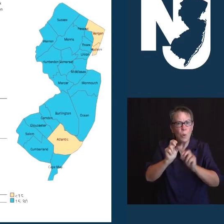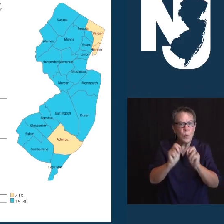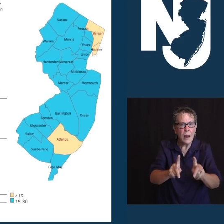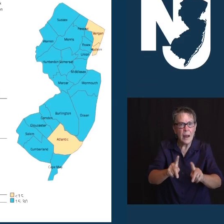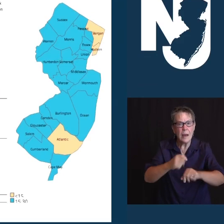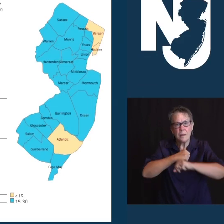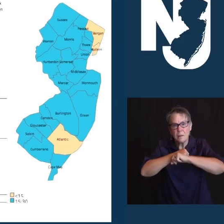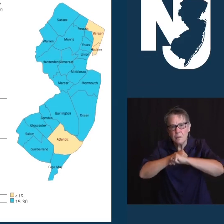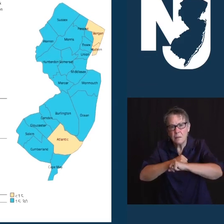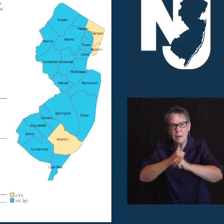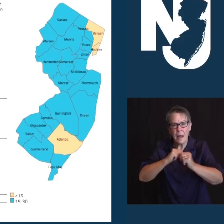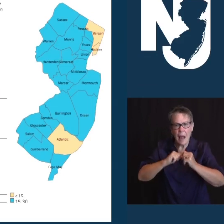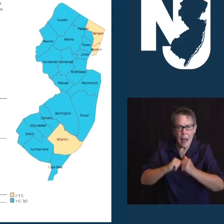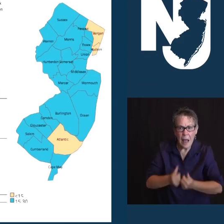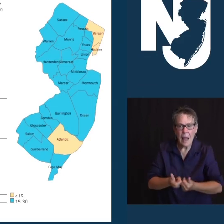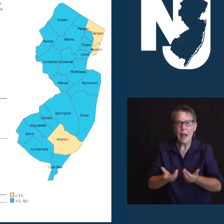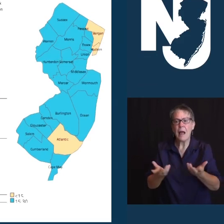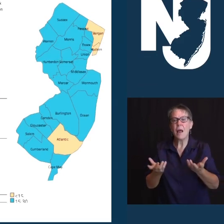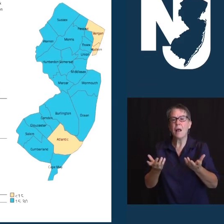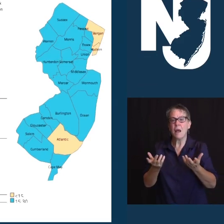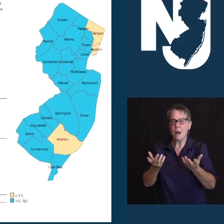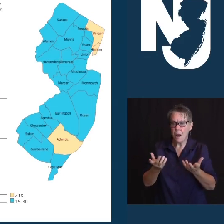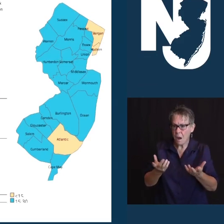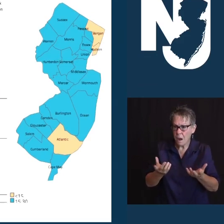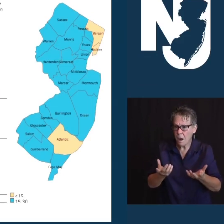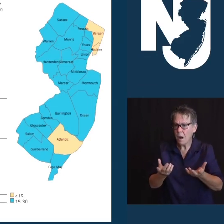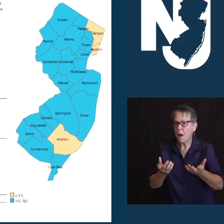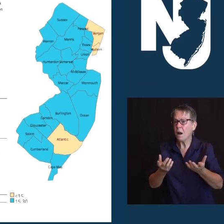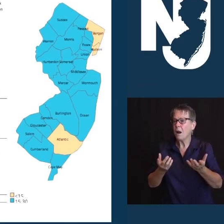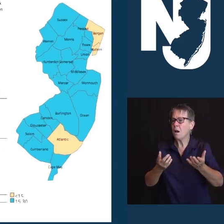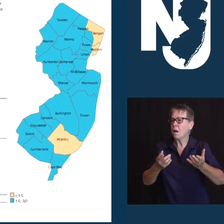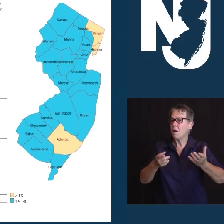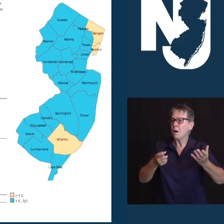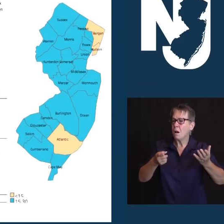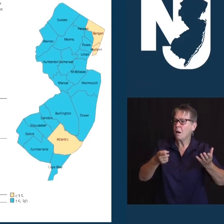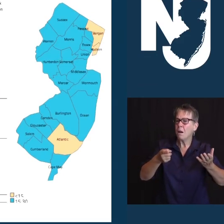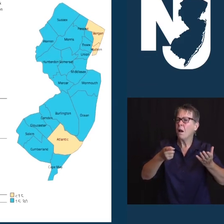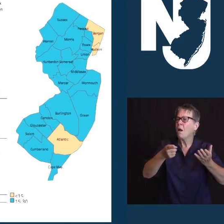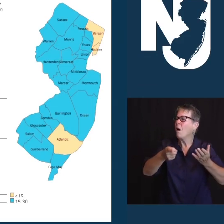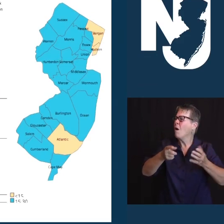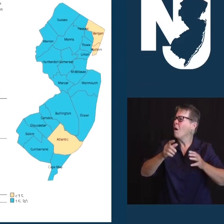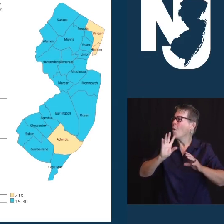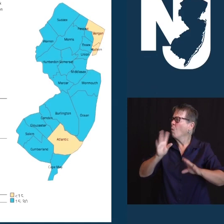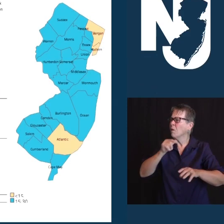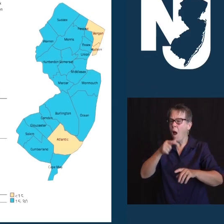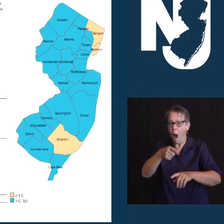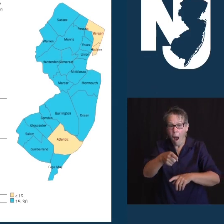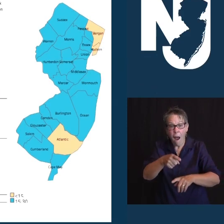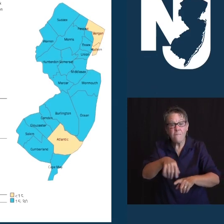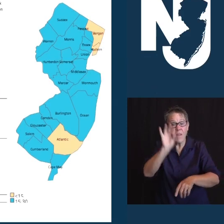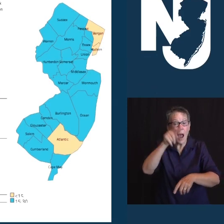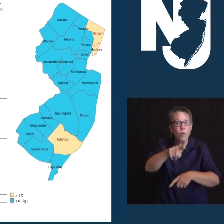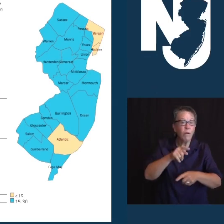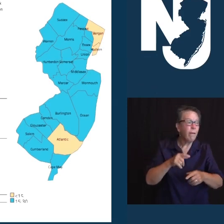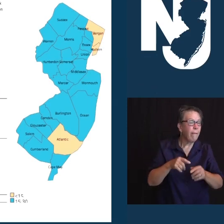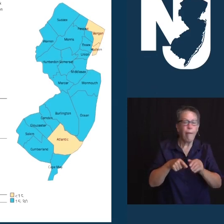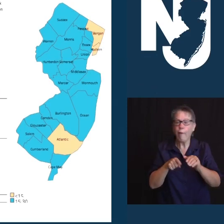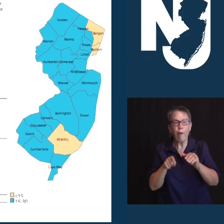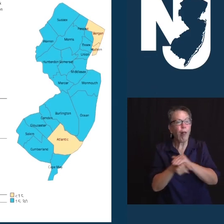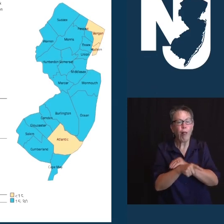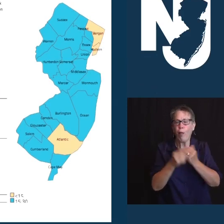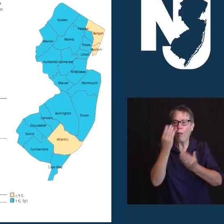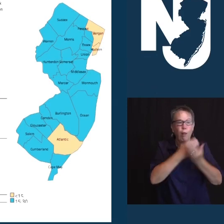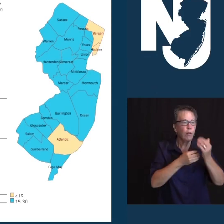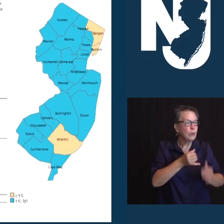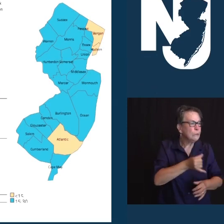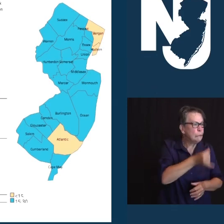about. Please, folks, take the damn call. Work with them. Consider it another piece of personal responsibility